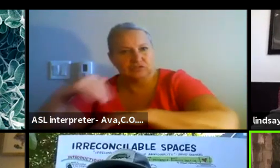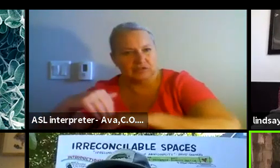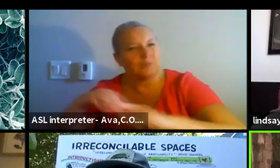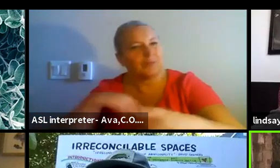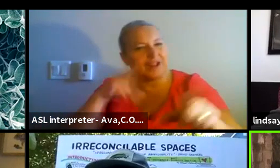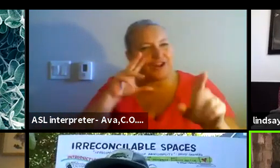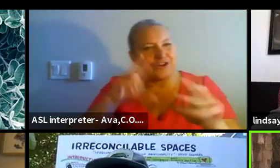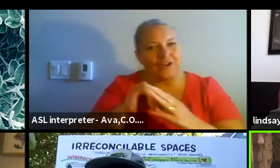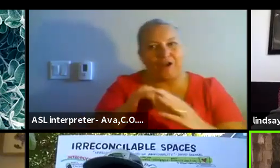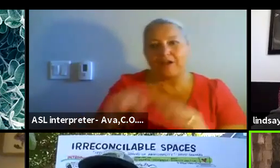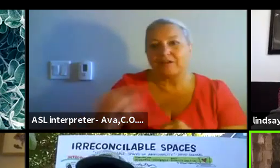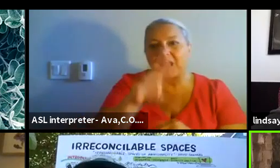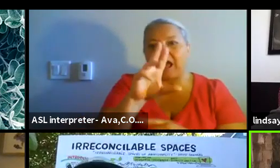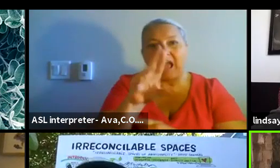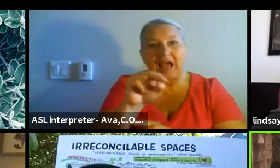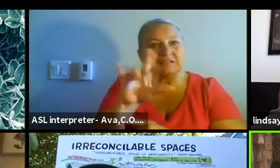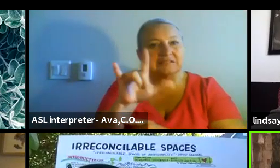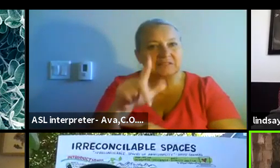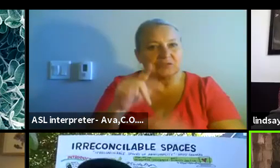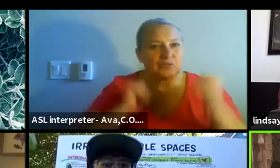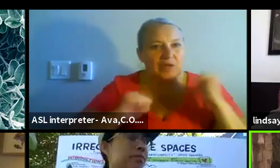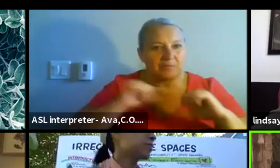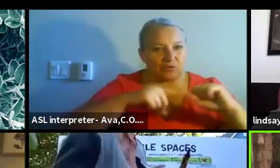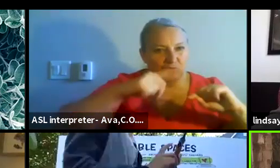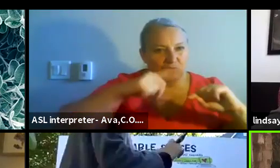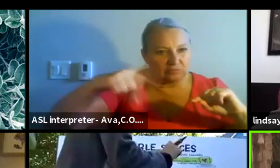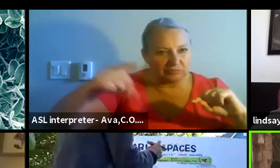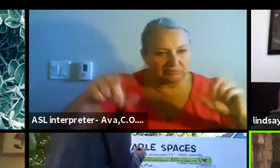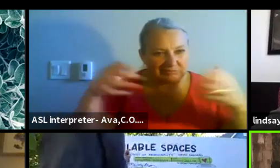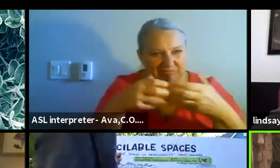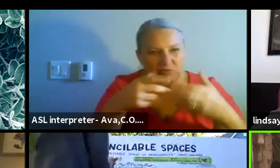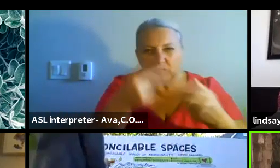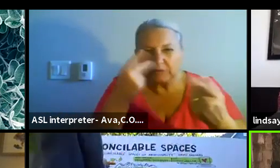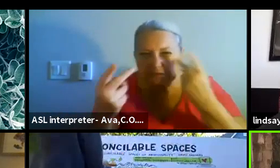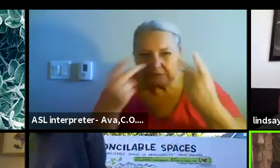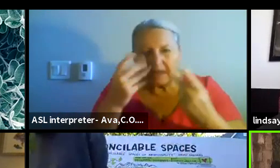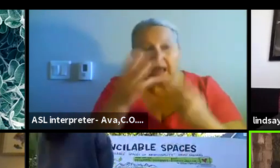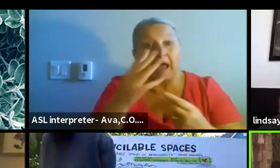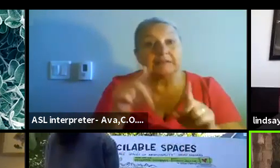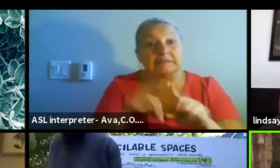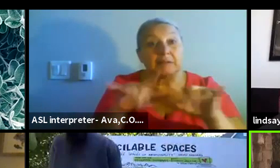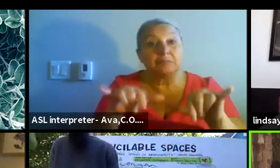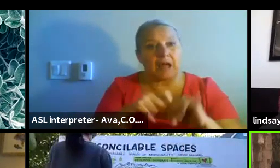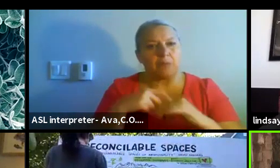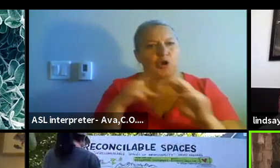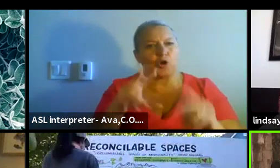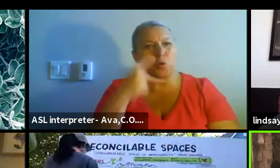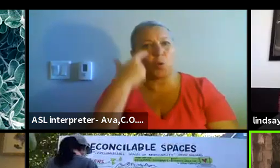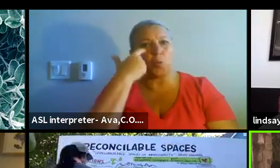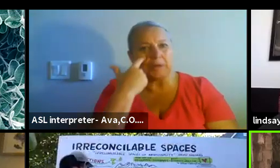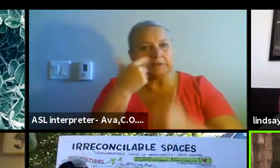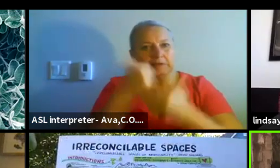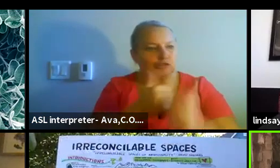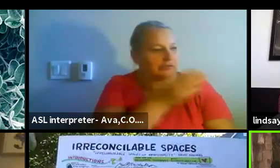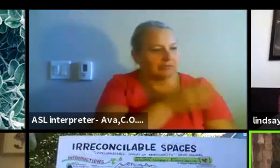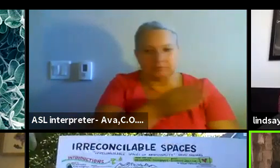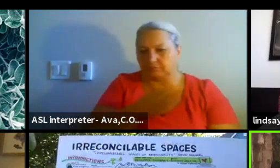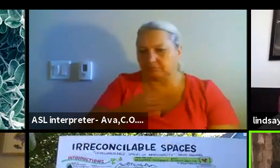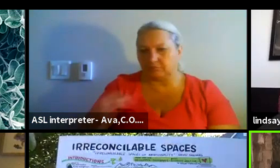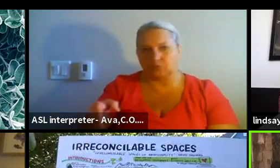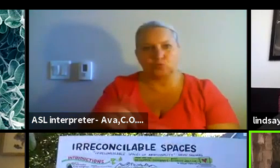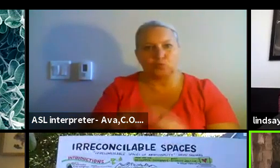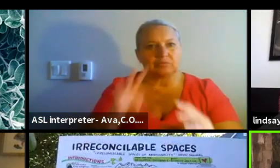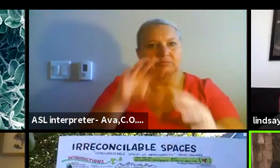Dramaturgy collaborators whom you see on your screen, and you, the witnesses, to participate. It is interesting to